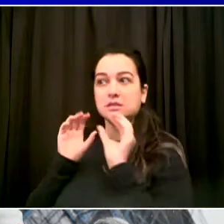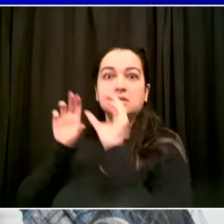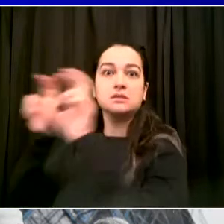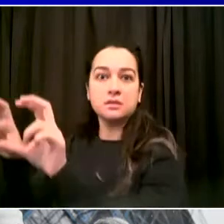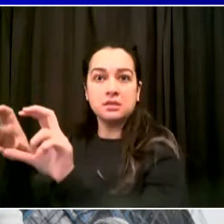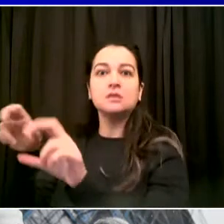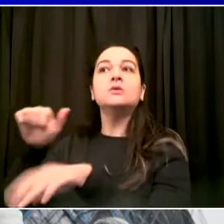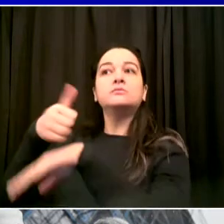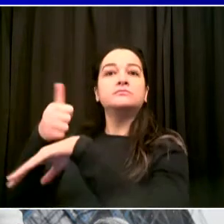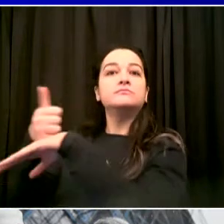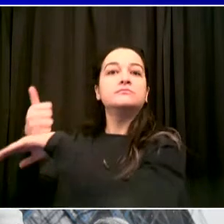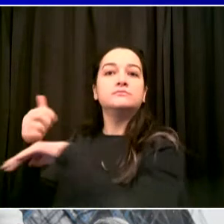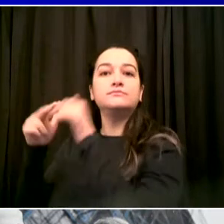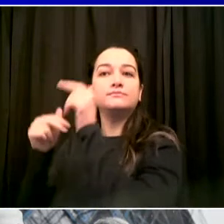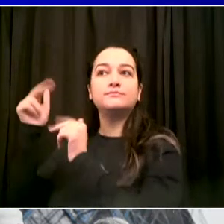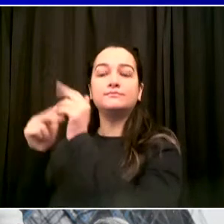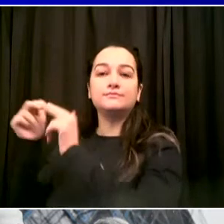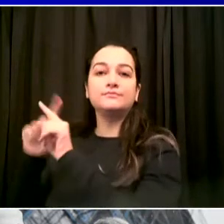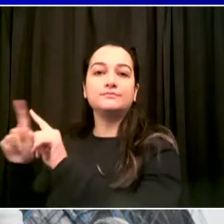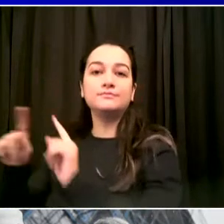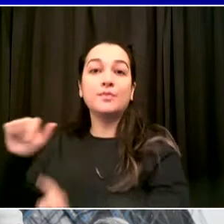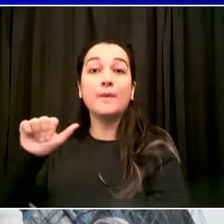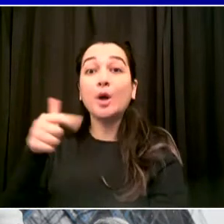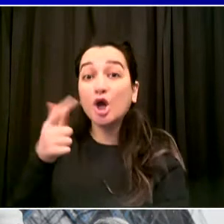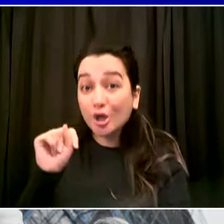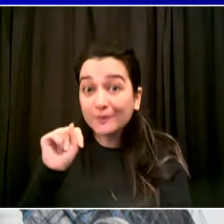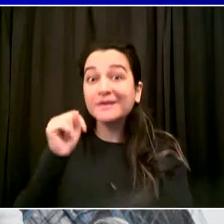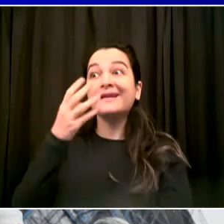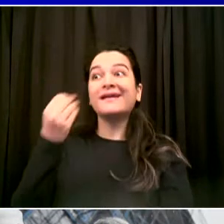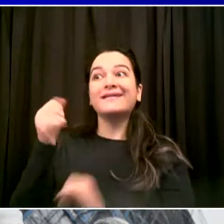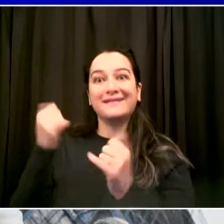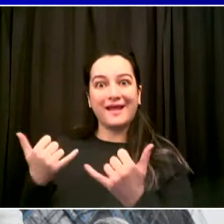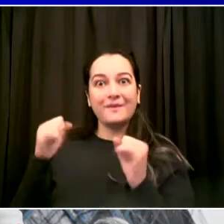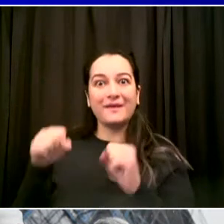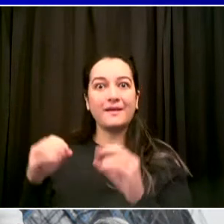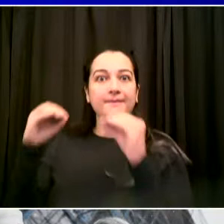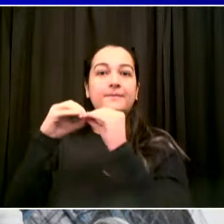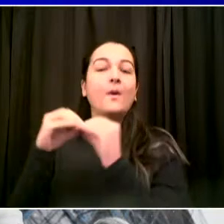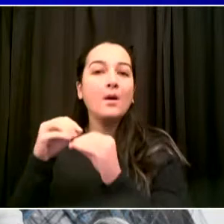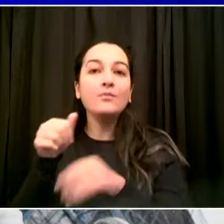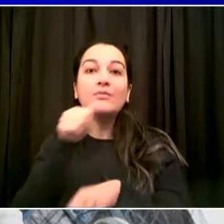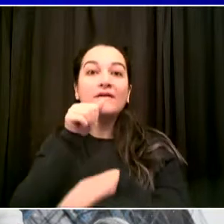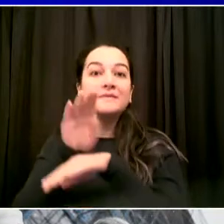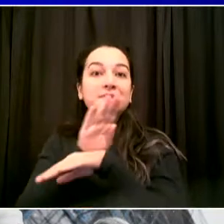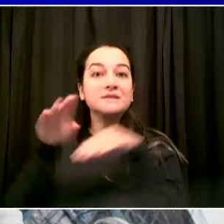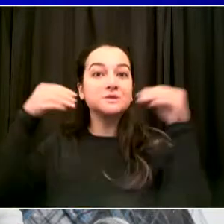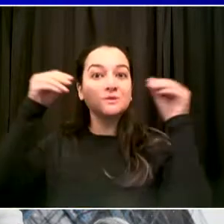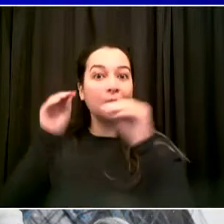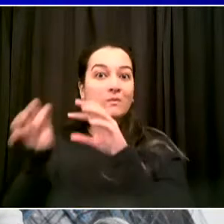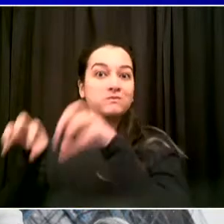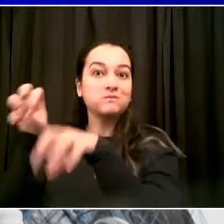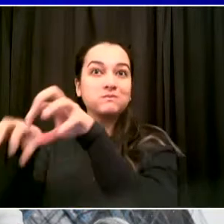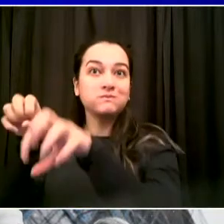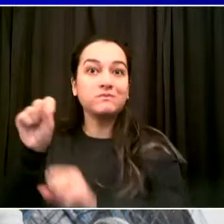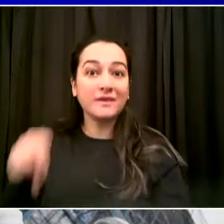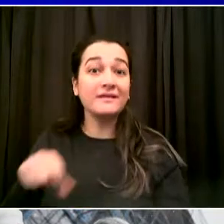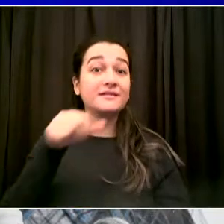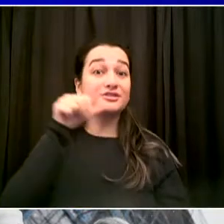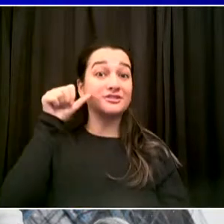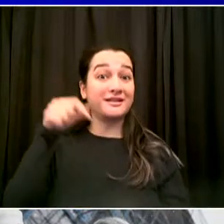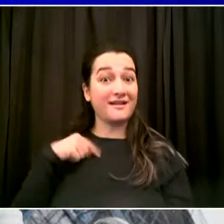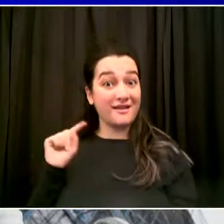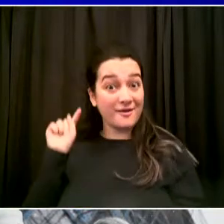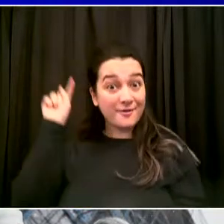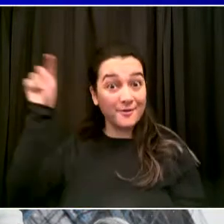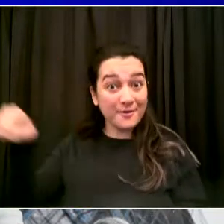you saw the city starting to come back to life. And these new apartments are going to mean so much for folks from the community, for folks who need affordable